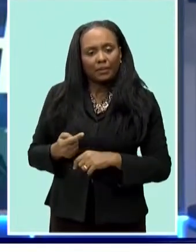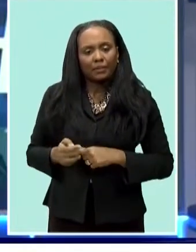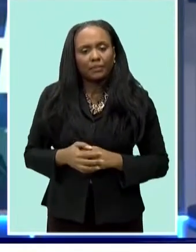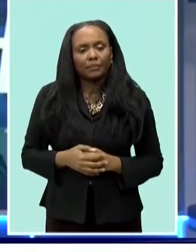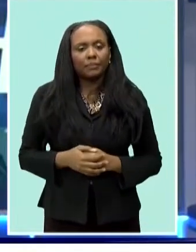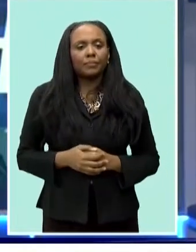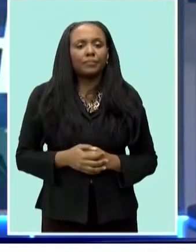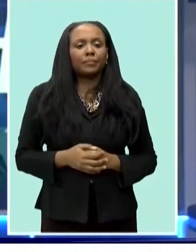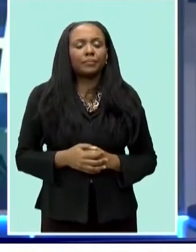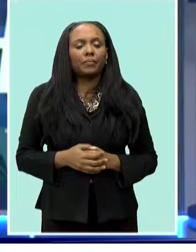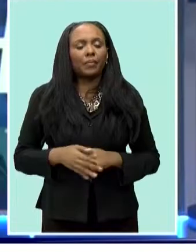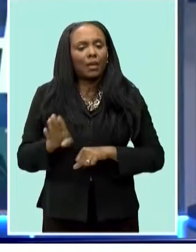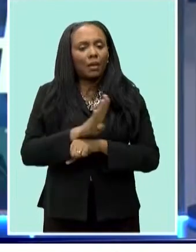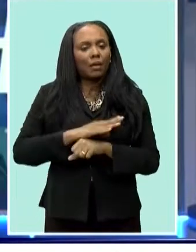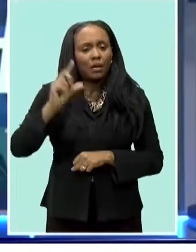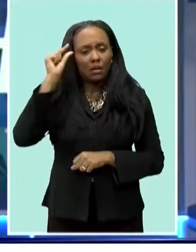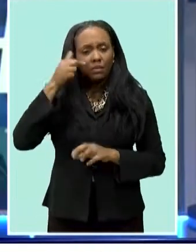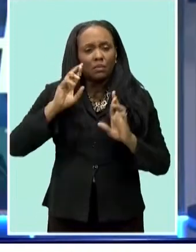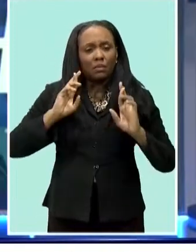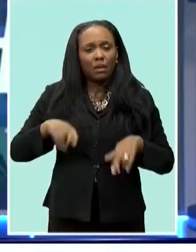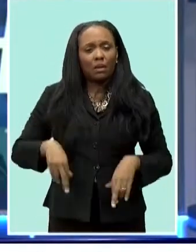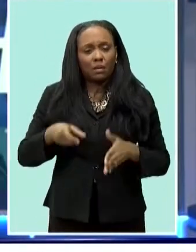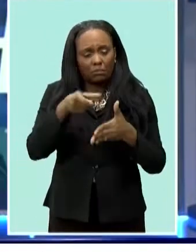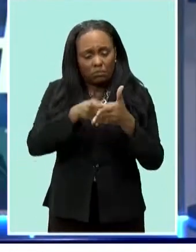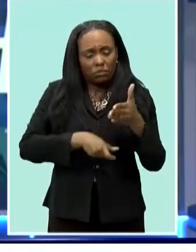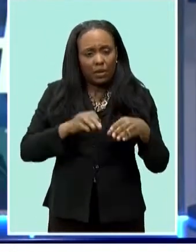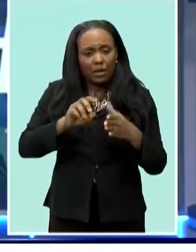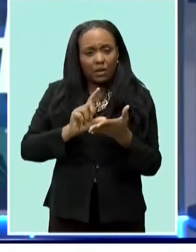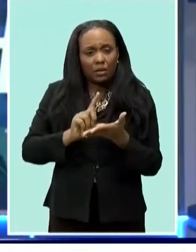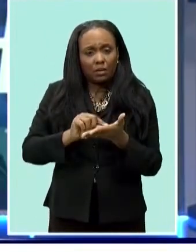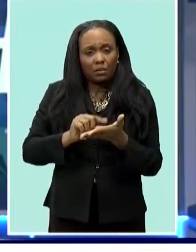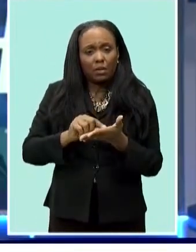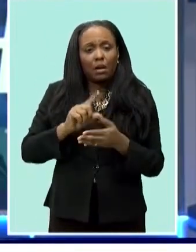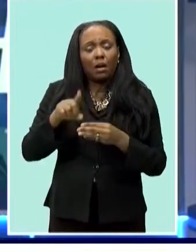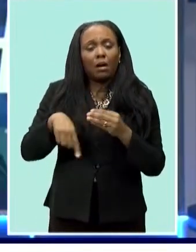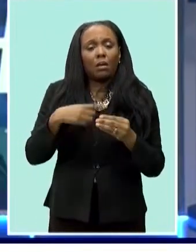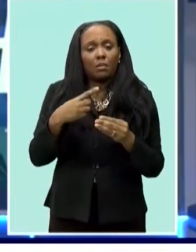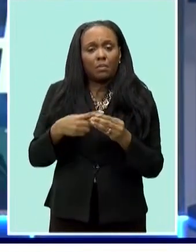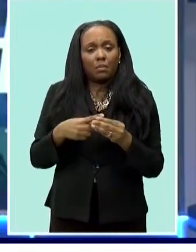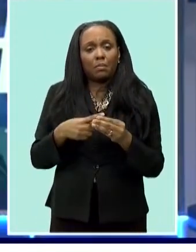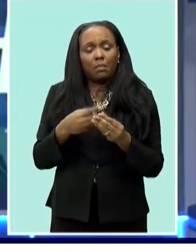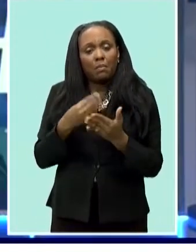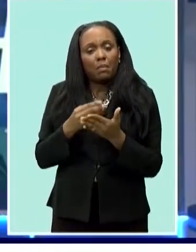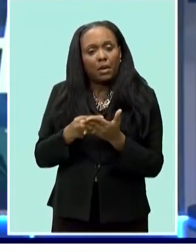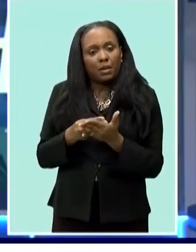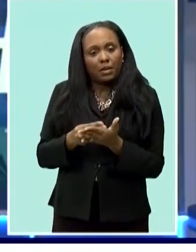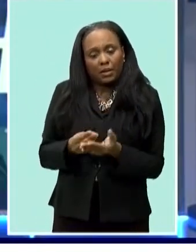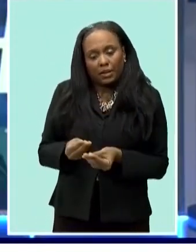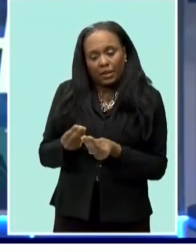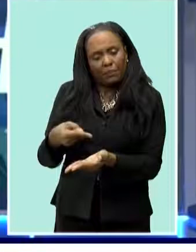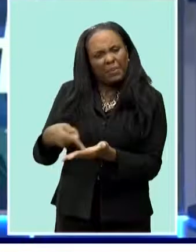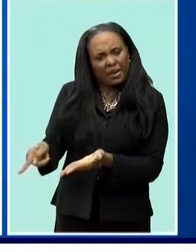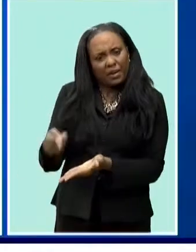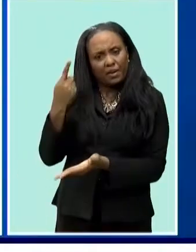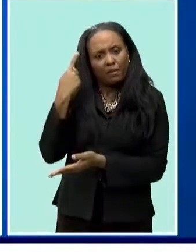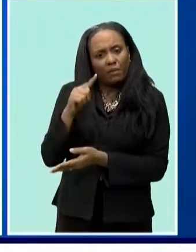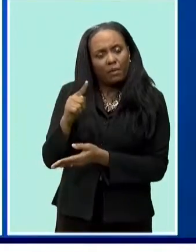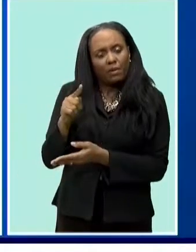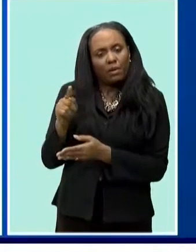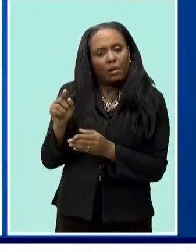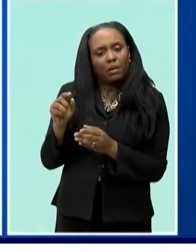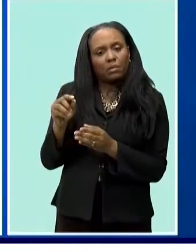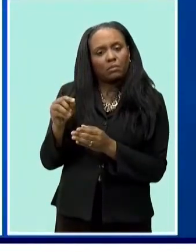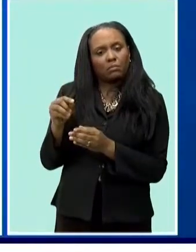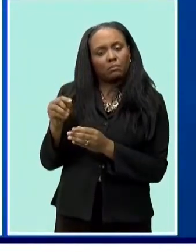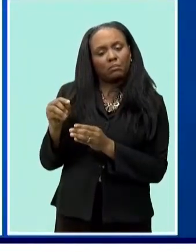international publication critical of the money being paid to UK advisory firm White Oak. A story in the Financial Times has